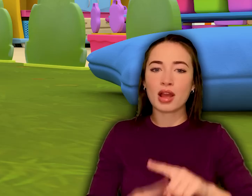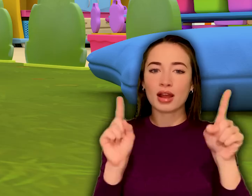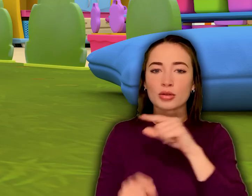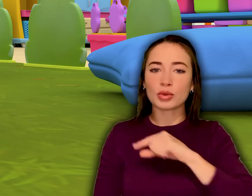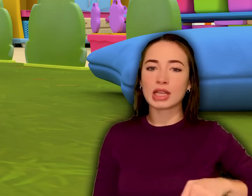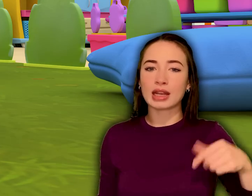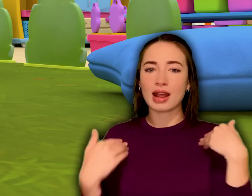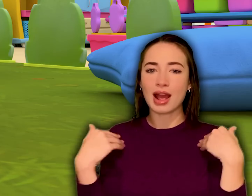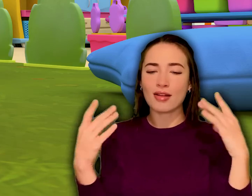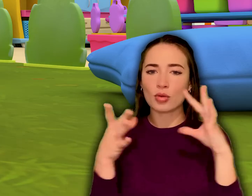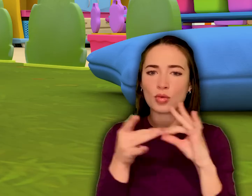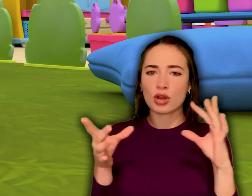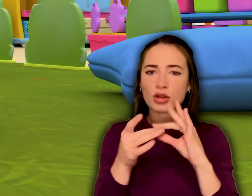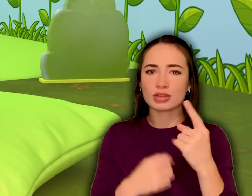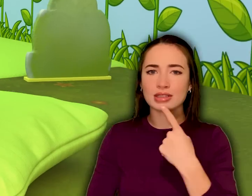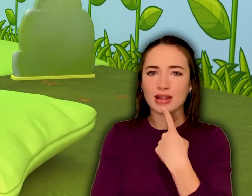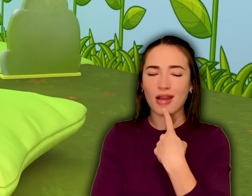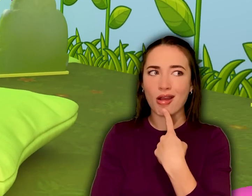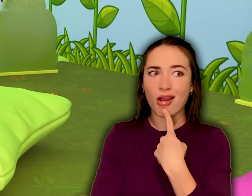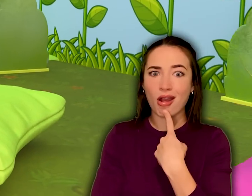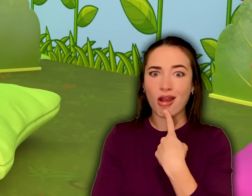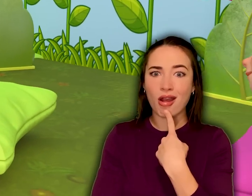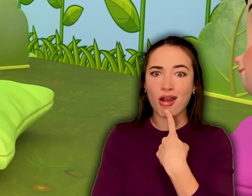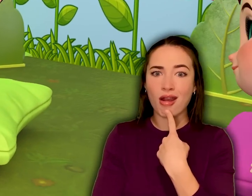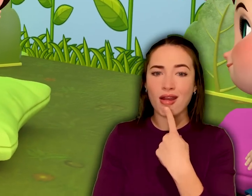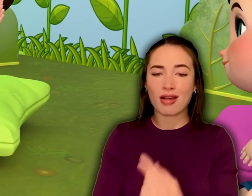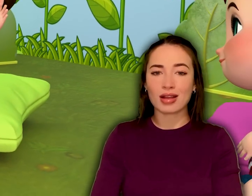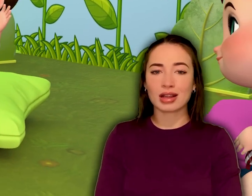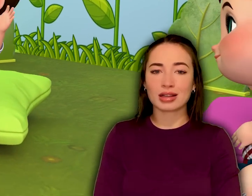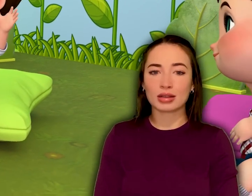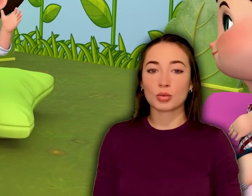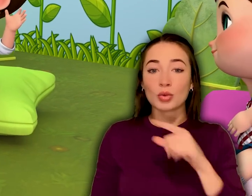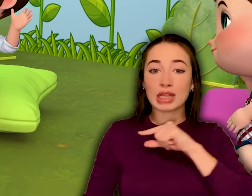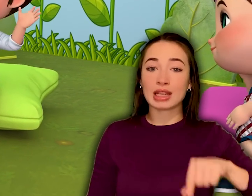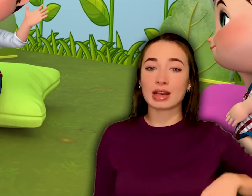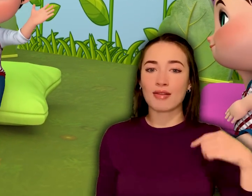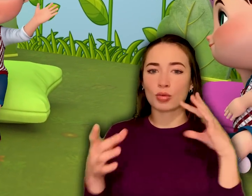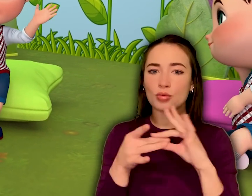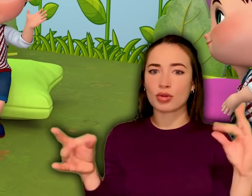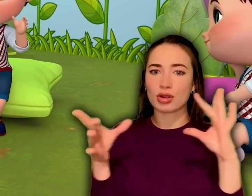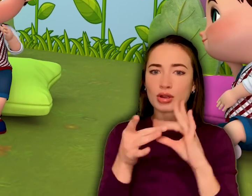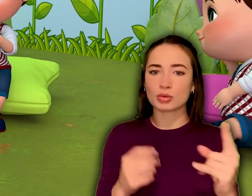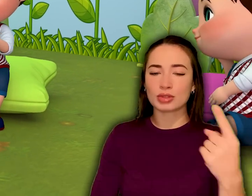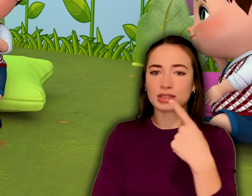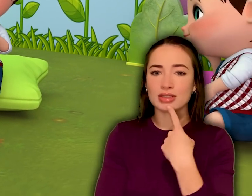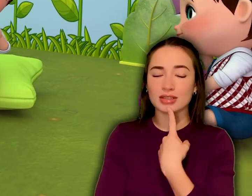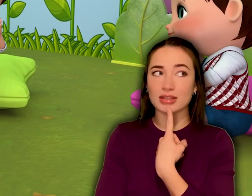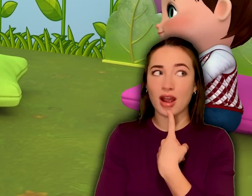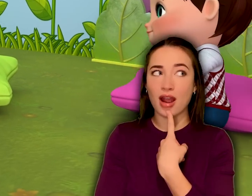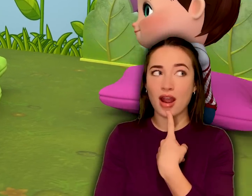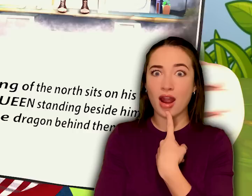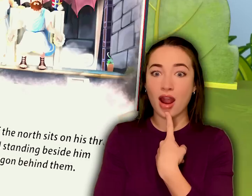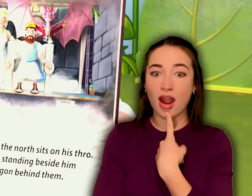potions but a queen's got a word to say a queen's got